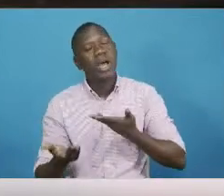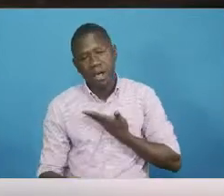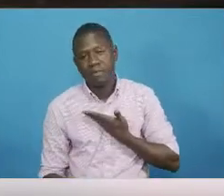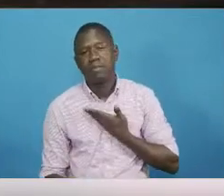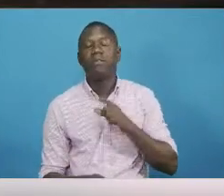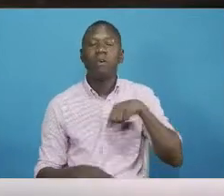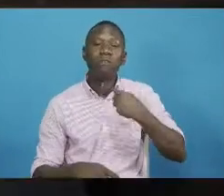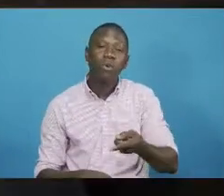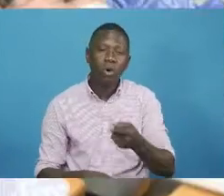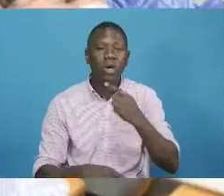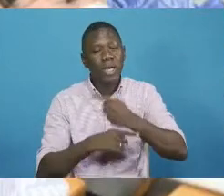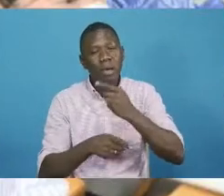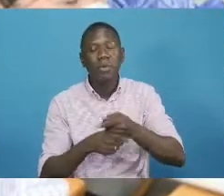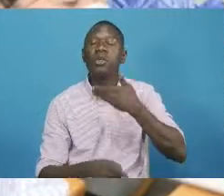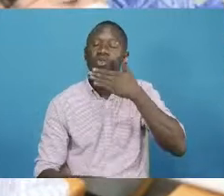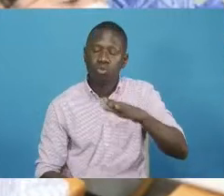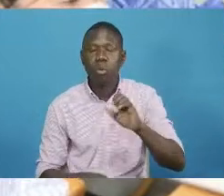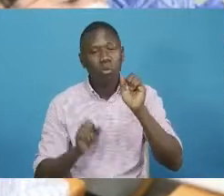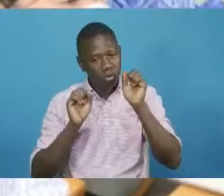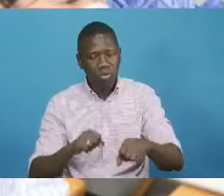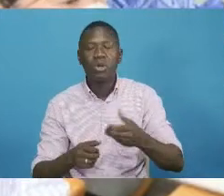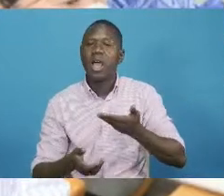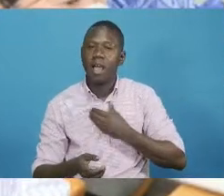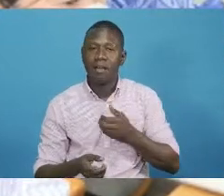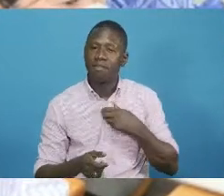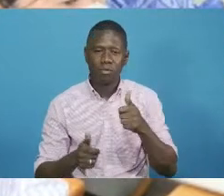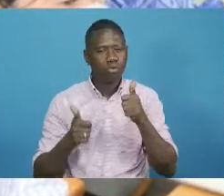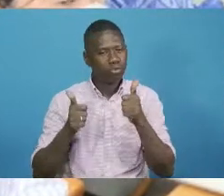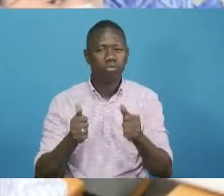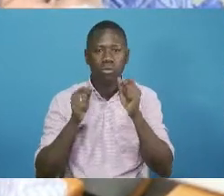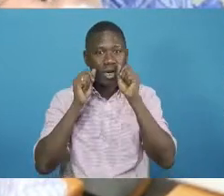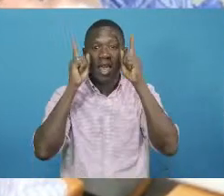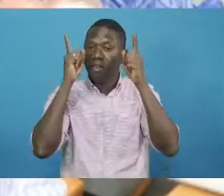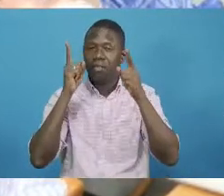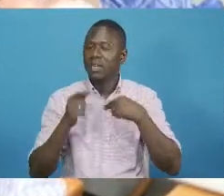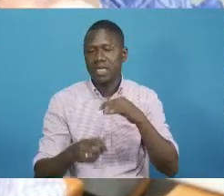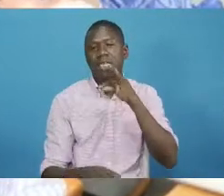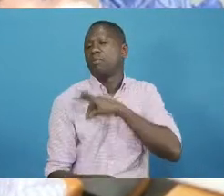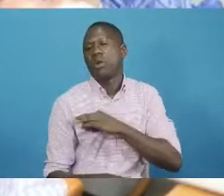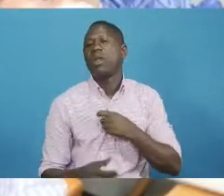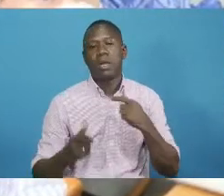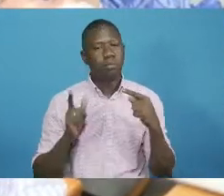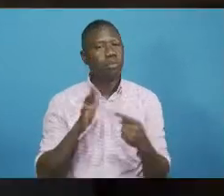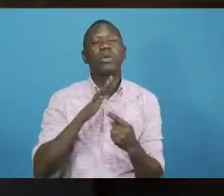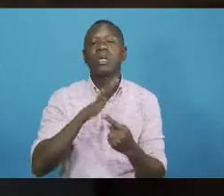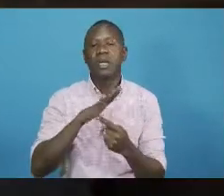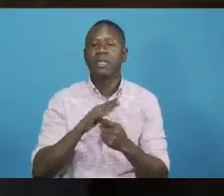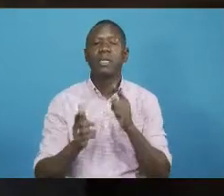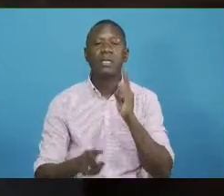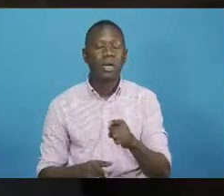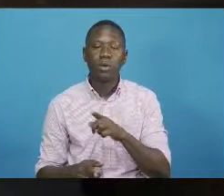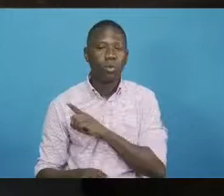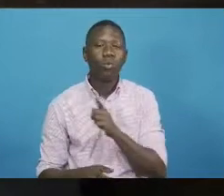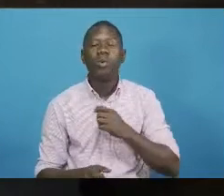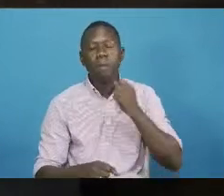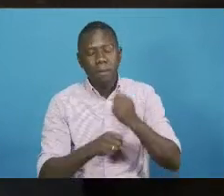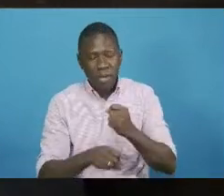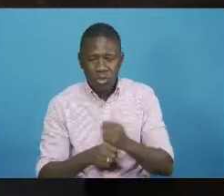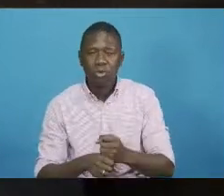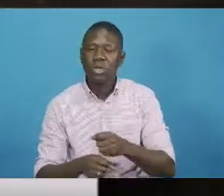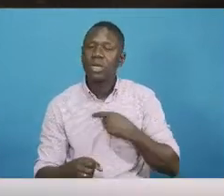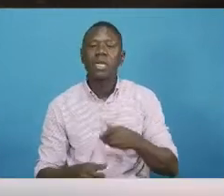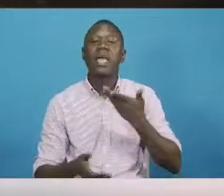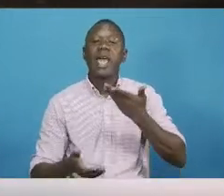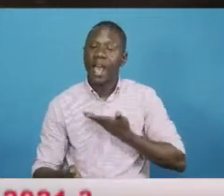Gambian youths to be able to have a measure of life that is meaningful and purposeful. it is important that we make sure that they get